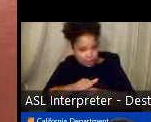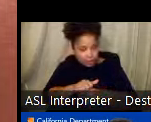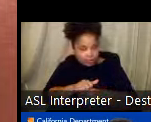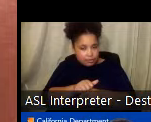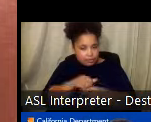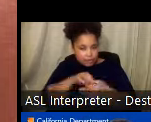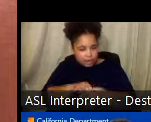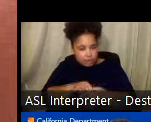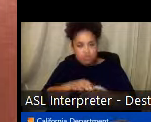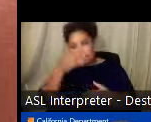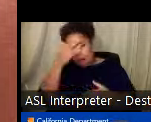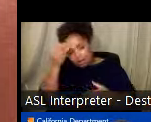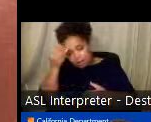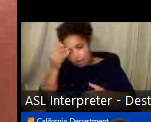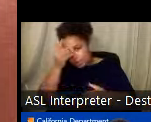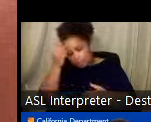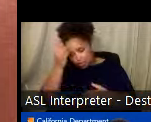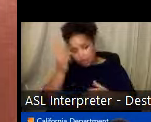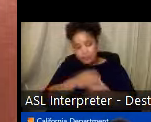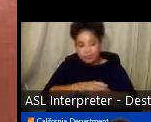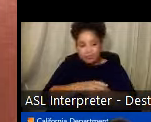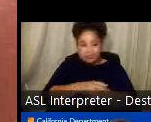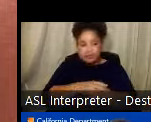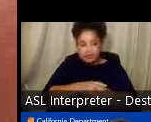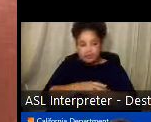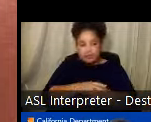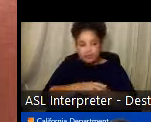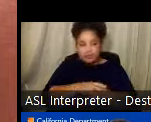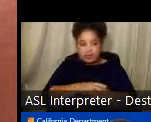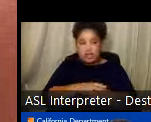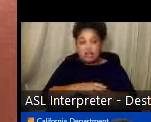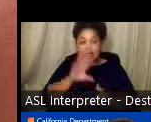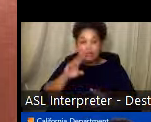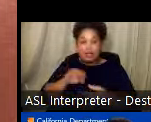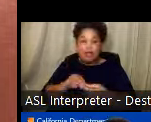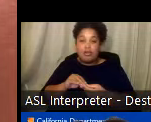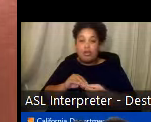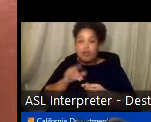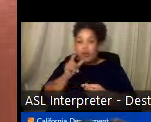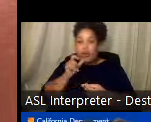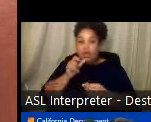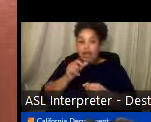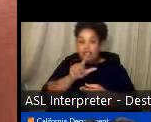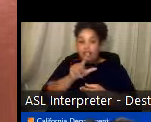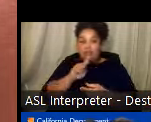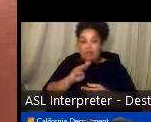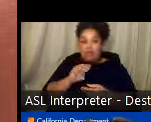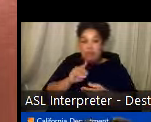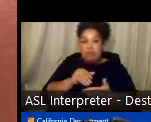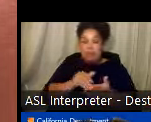relating to Alzheimer's and dementia, which is for 19 applicants. So I know we are